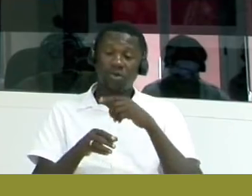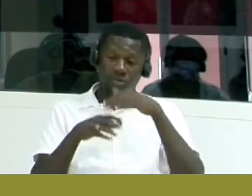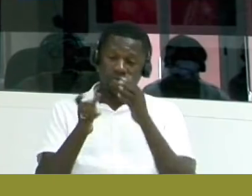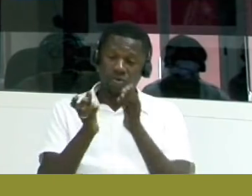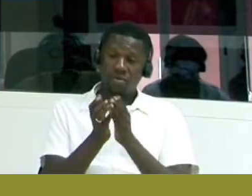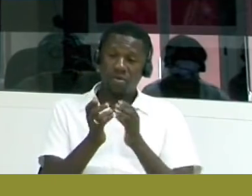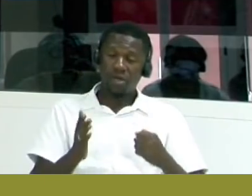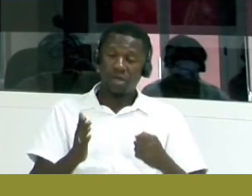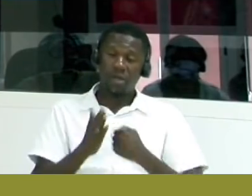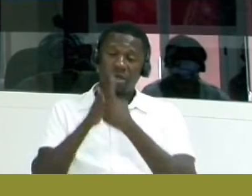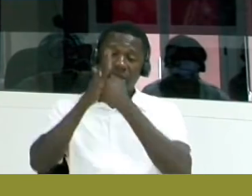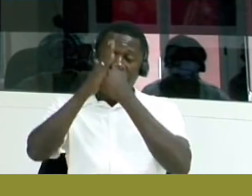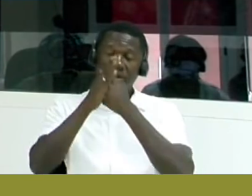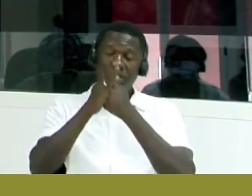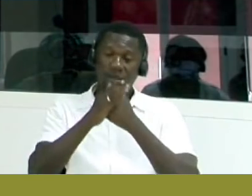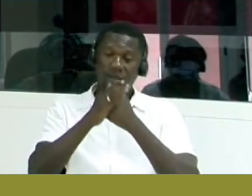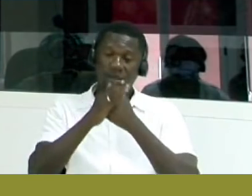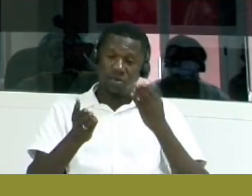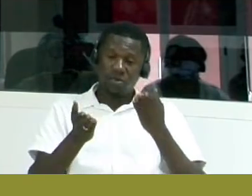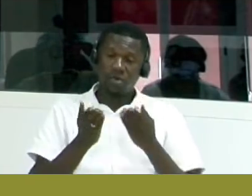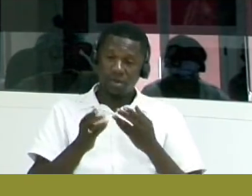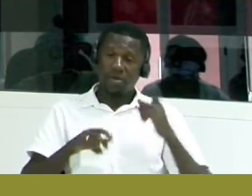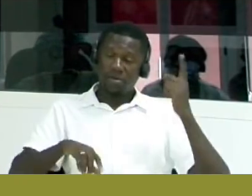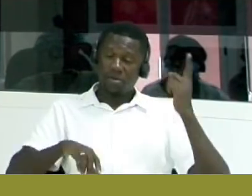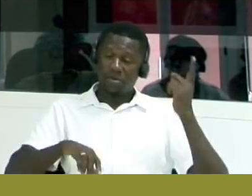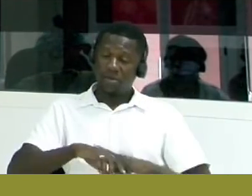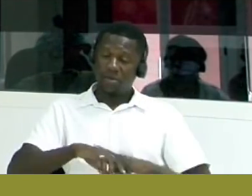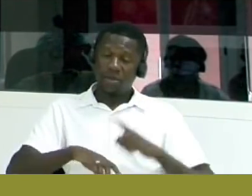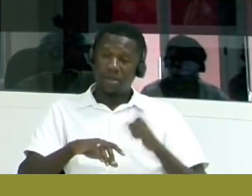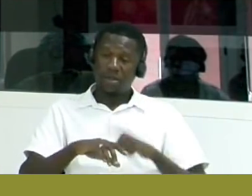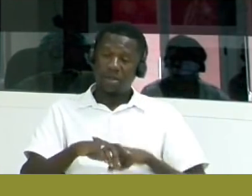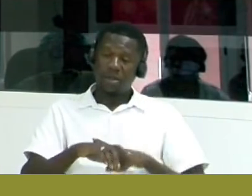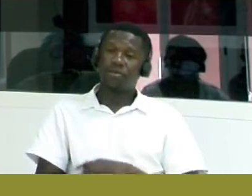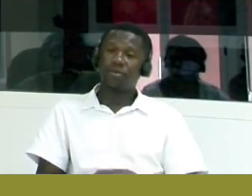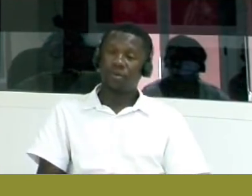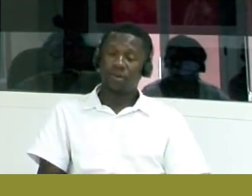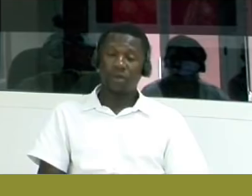beating them. That is what should not have happened, because if that didn't happen,